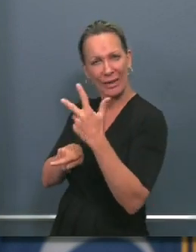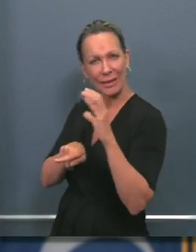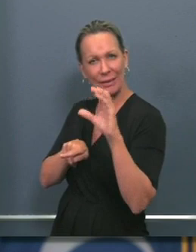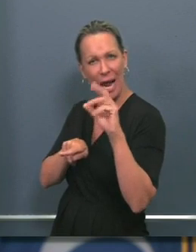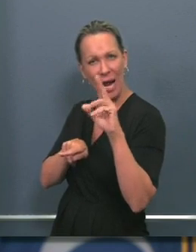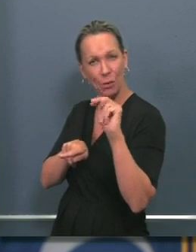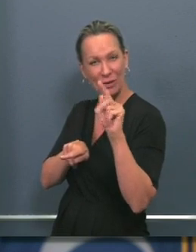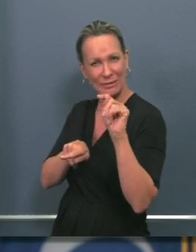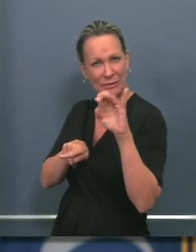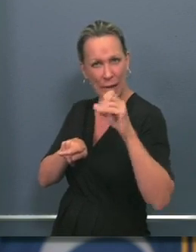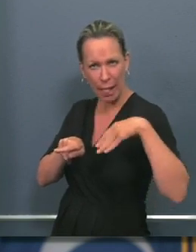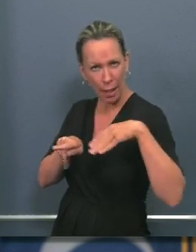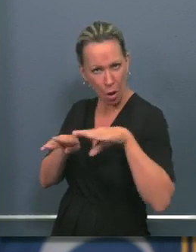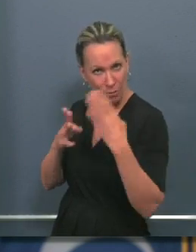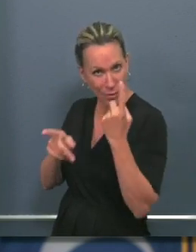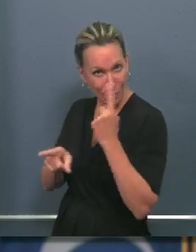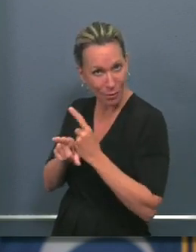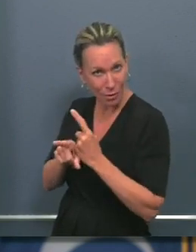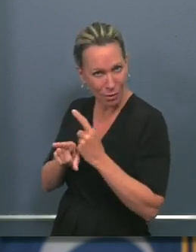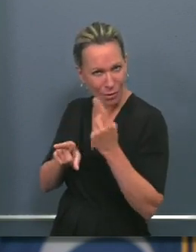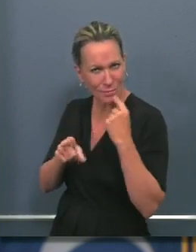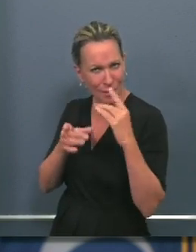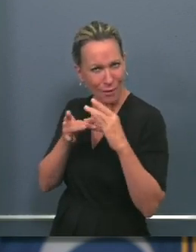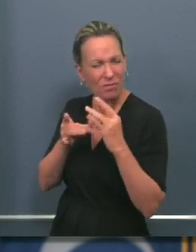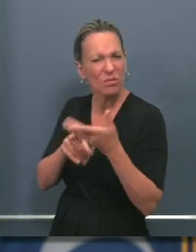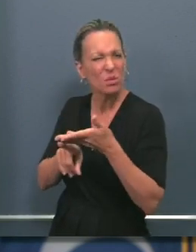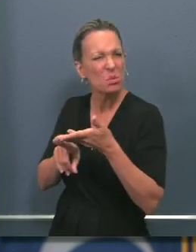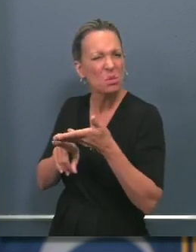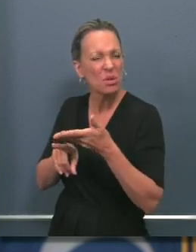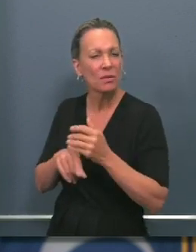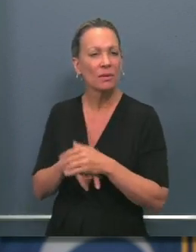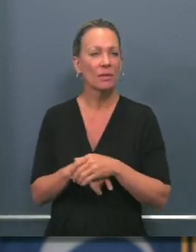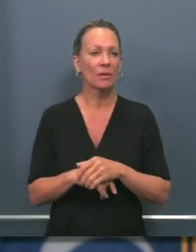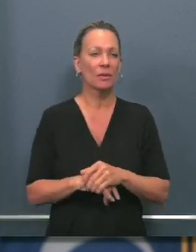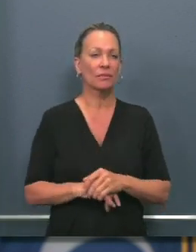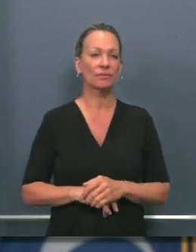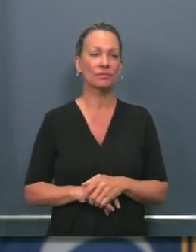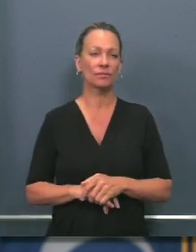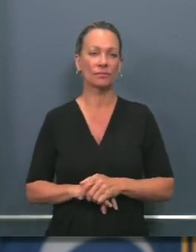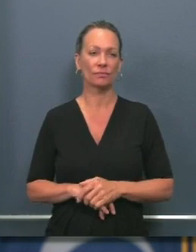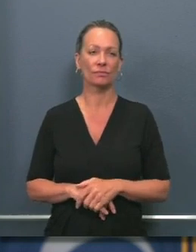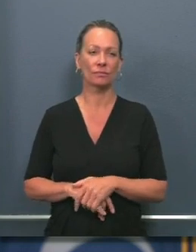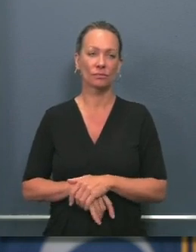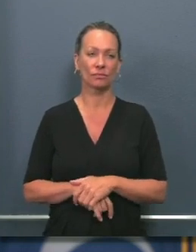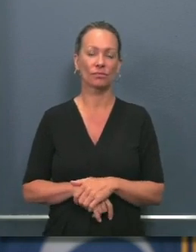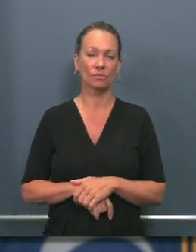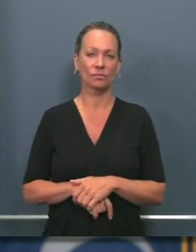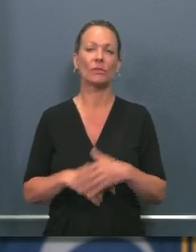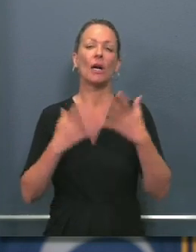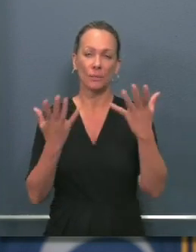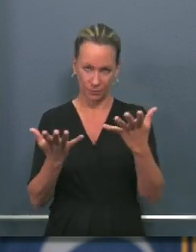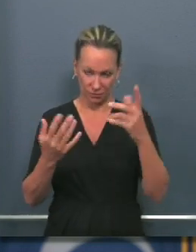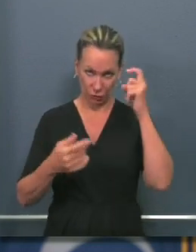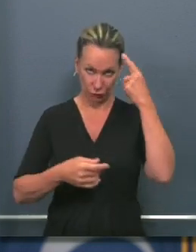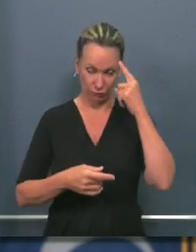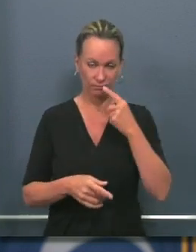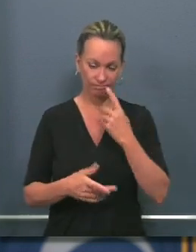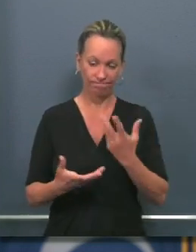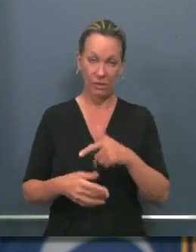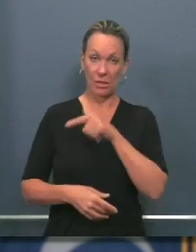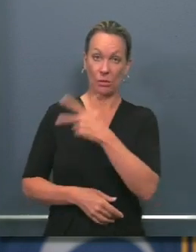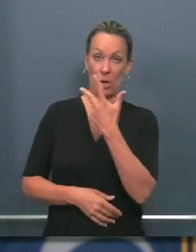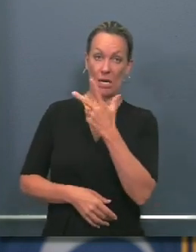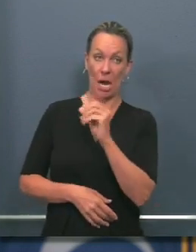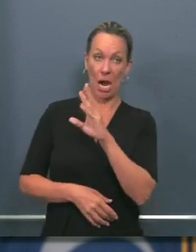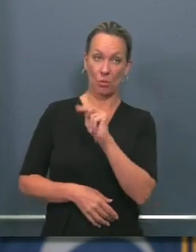fact is we're in the process of working with those counties, providing technical assistance. So there are many more counties that can